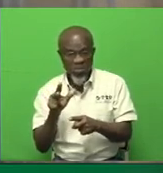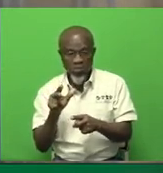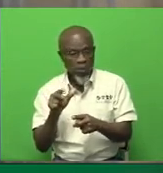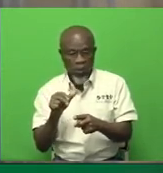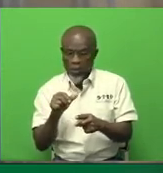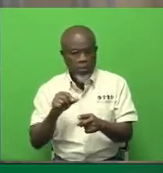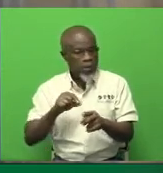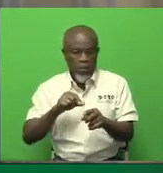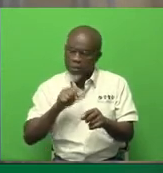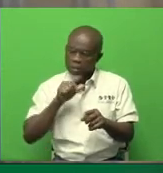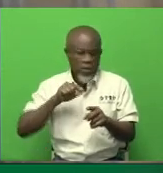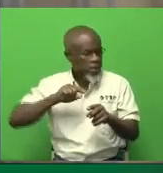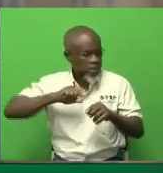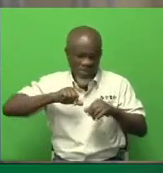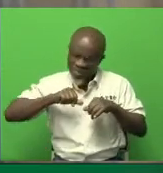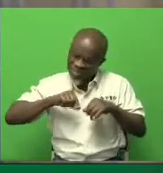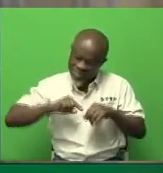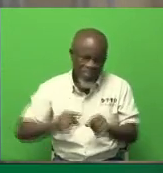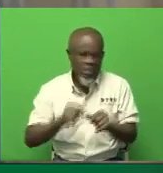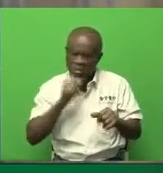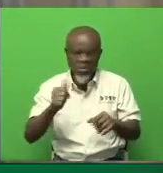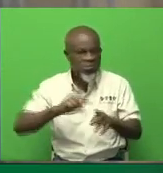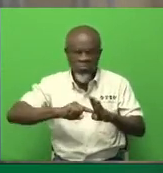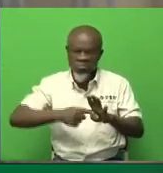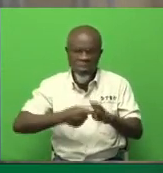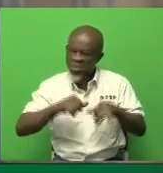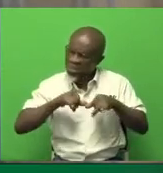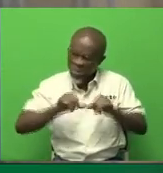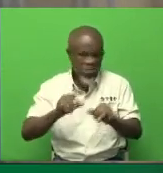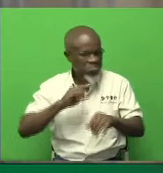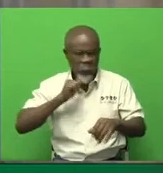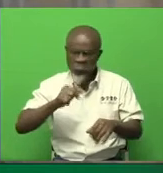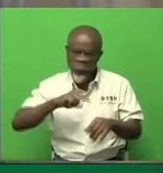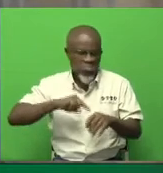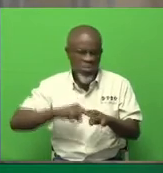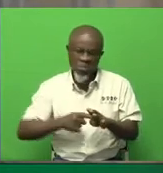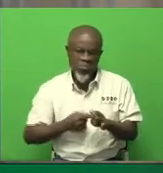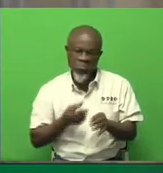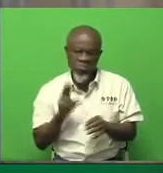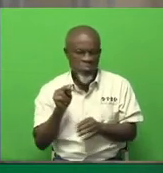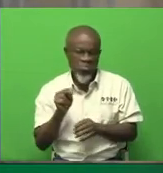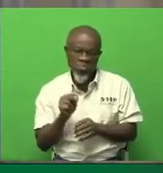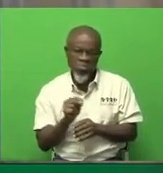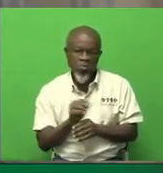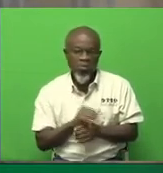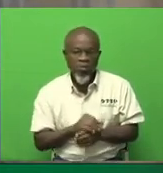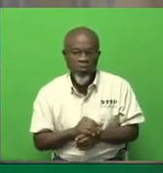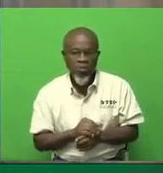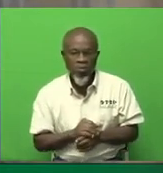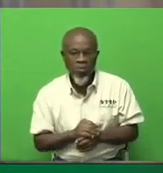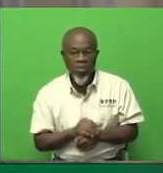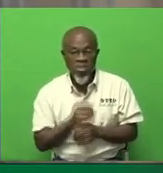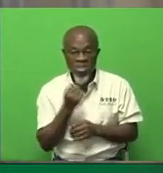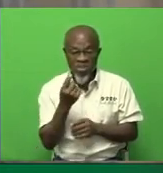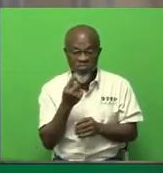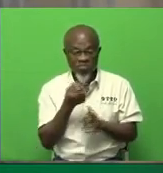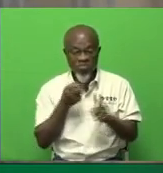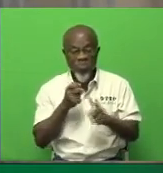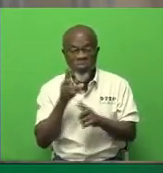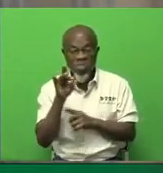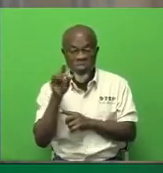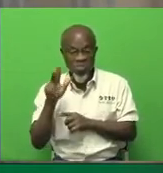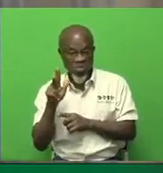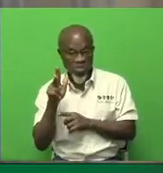in this project the minister is boasting about that 11 out of 83. in fact without even